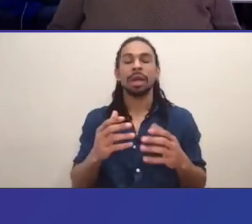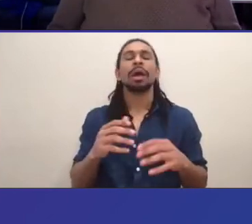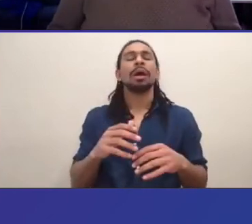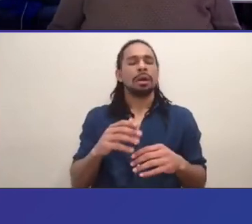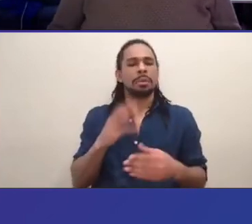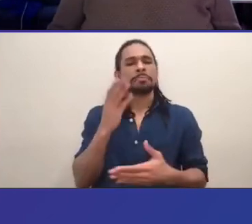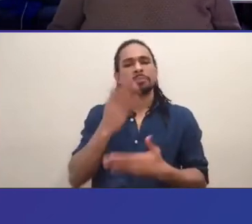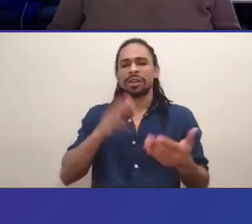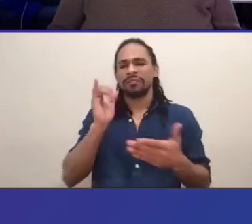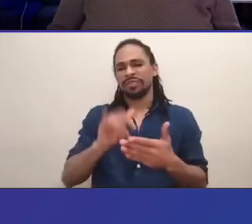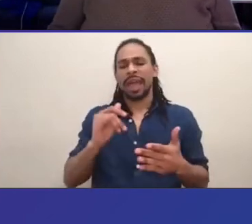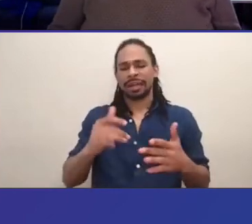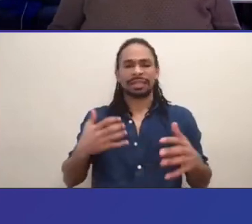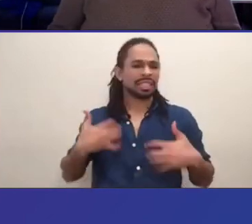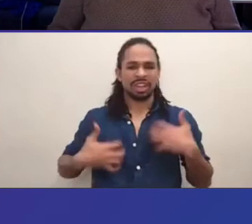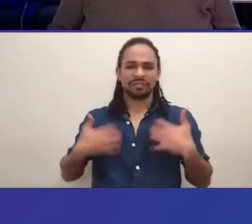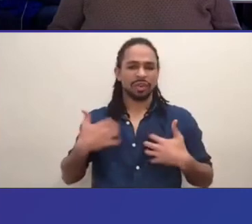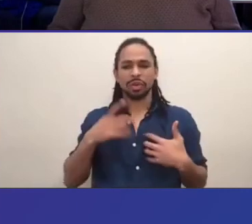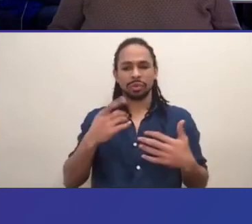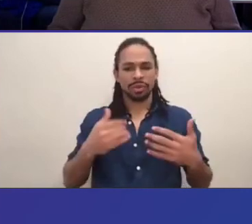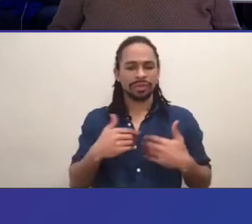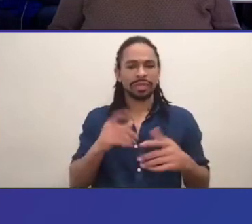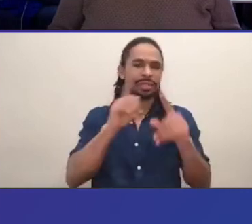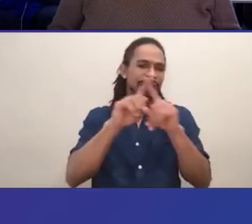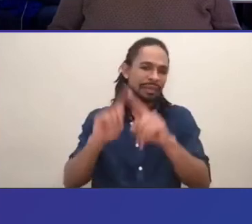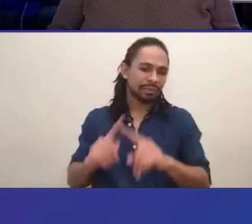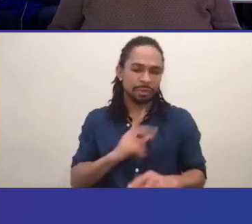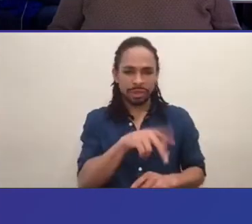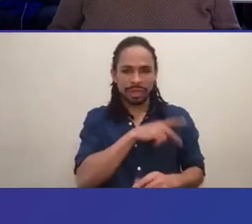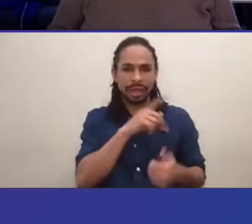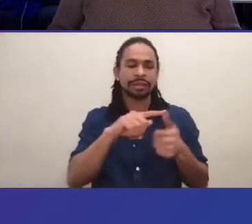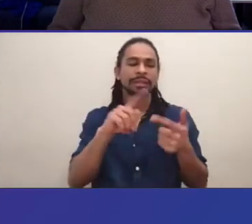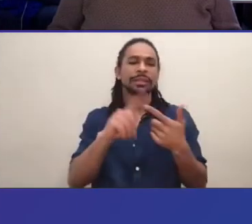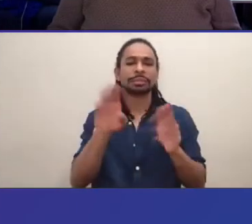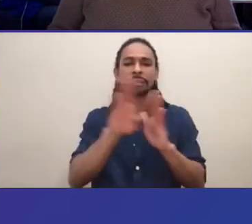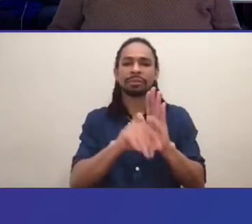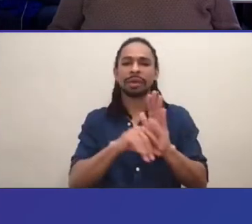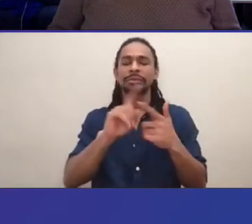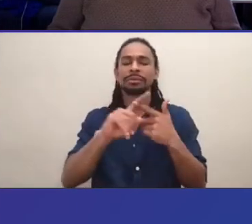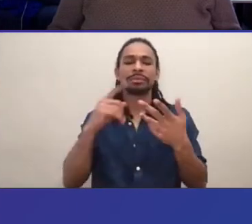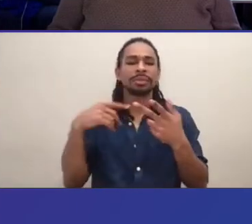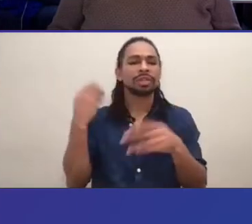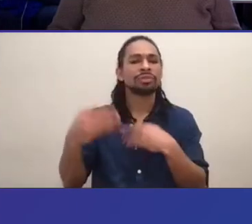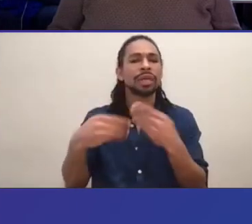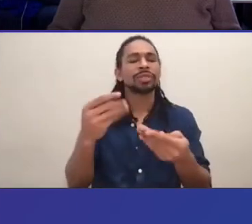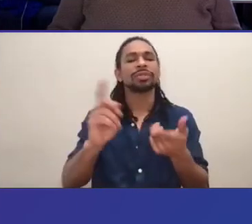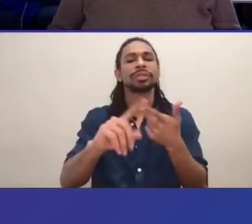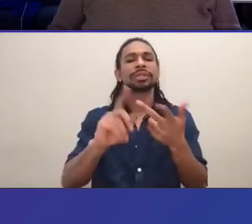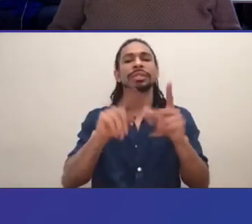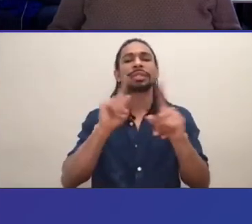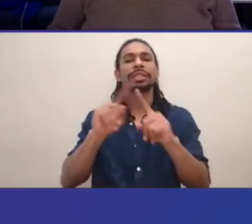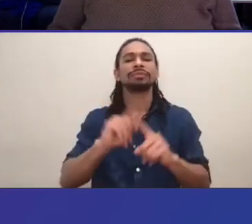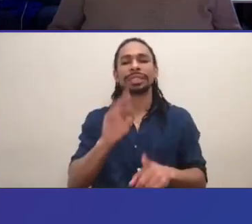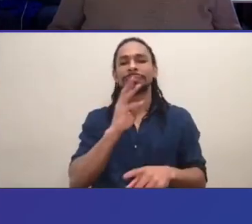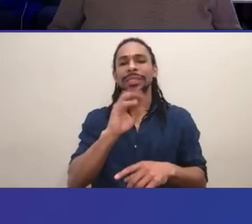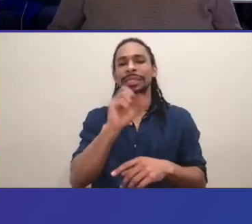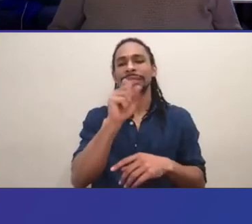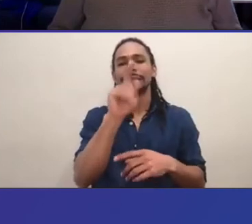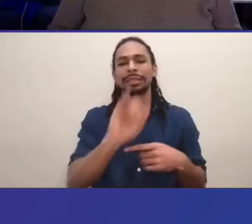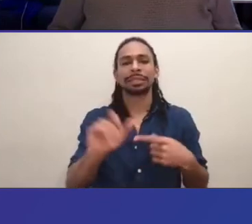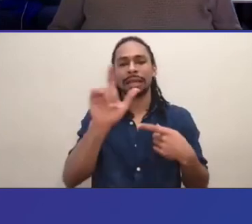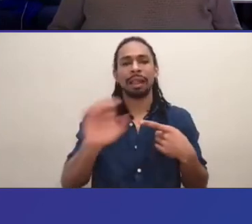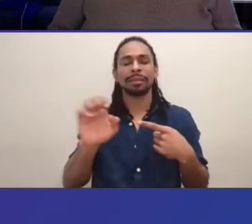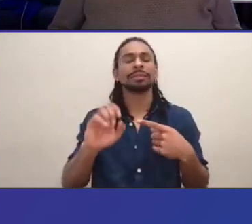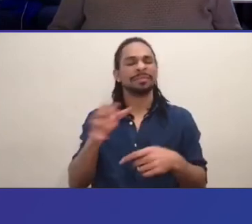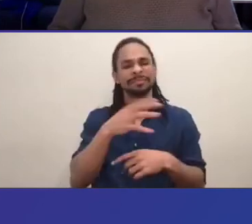these different personalities, different backgrounds, generations, different speaking styles, and it's a lot of,